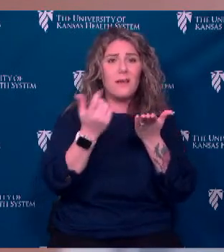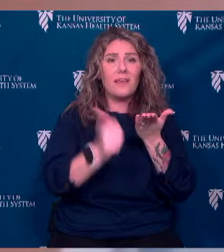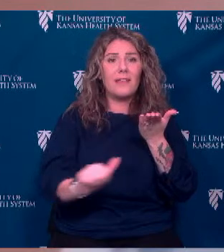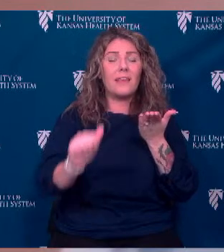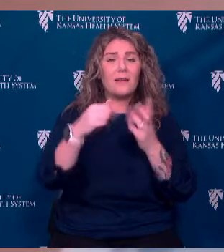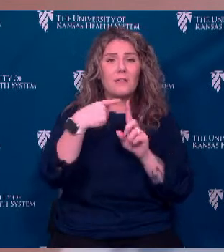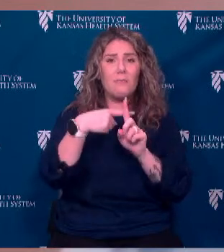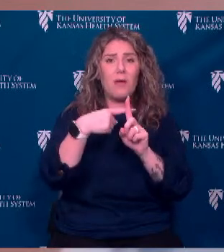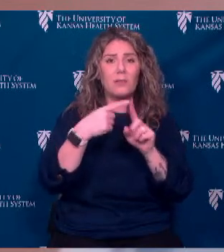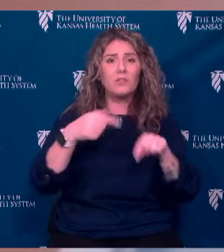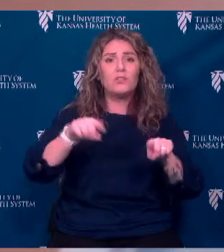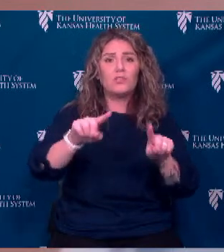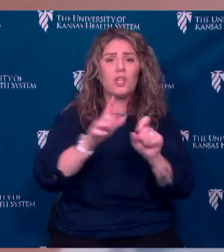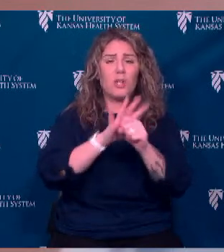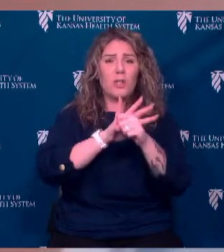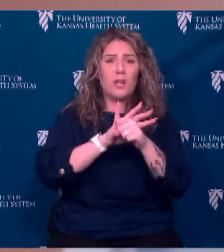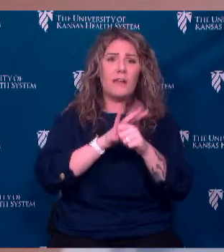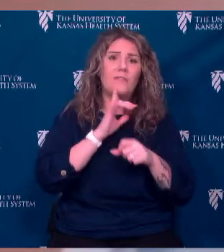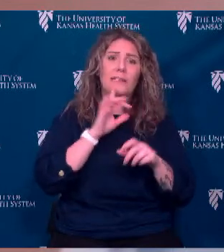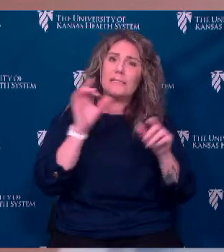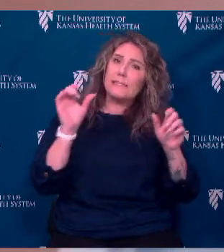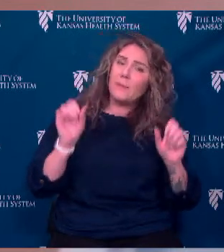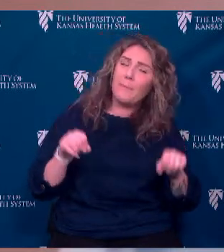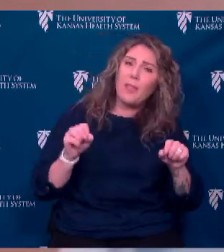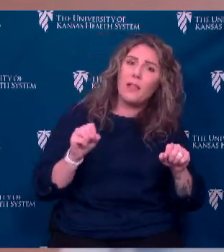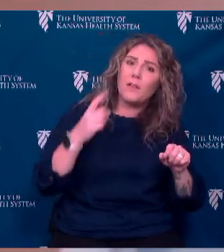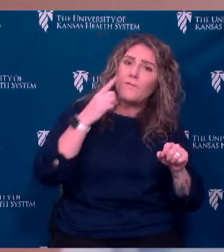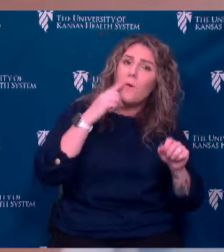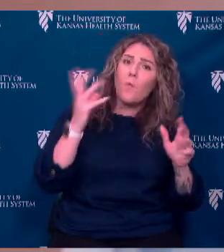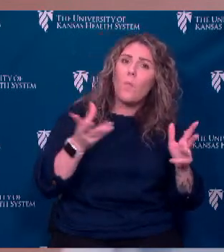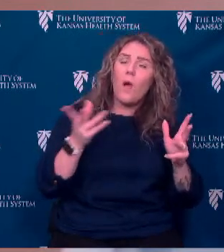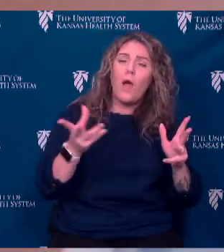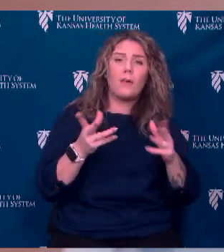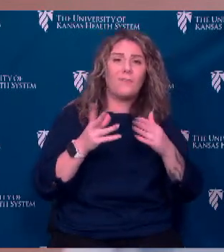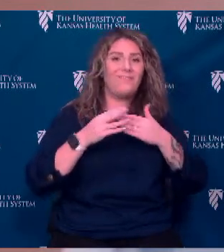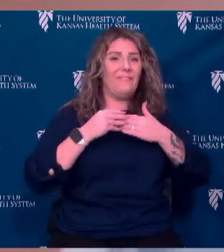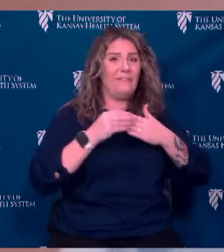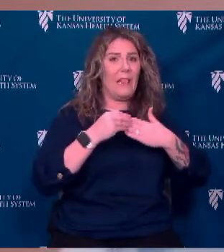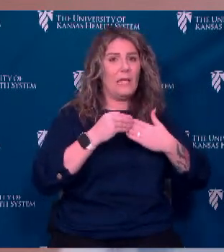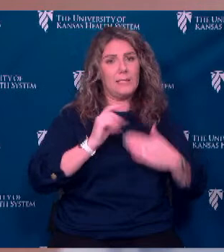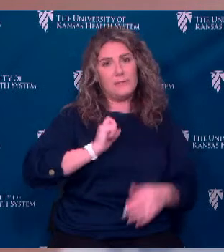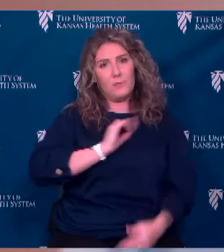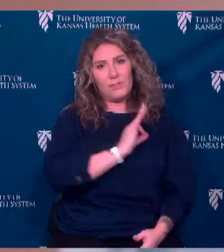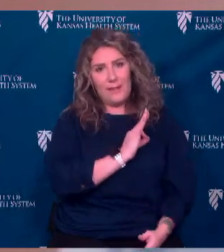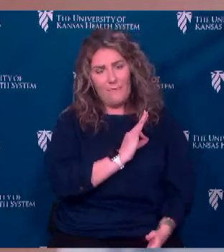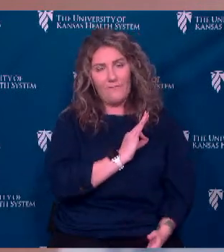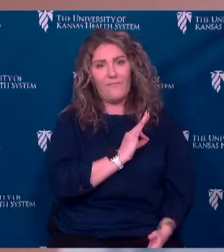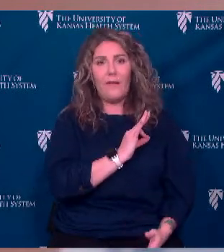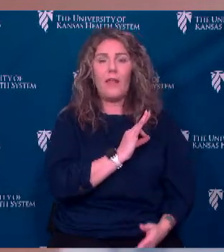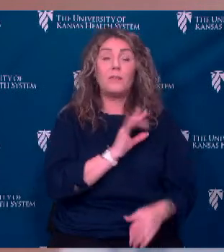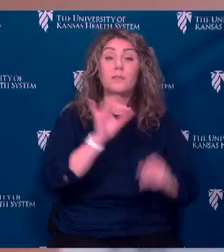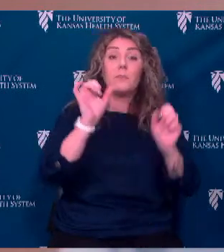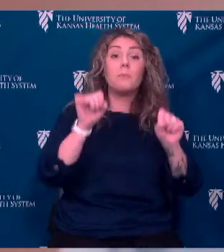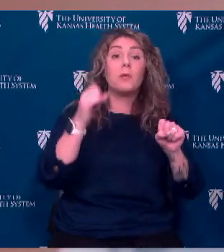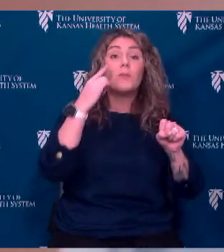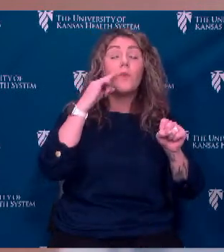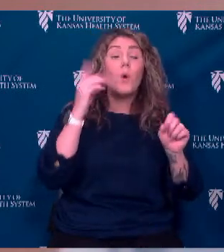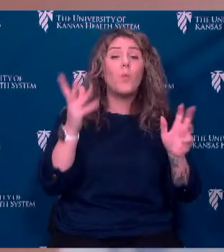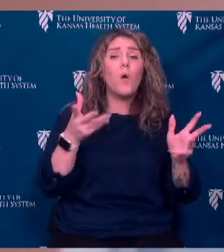spots in this pandemic, it's the ability to have flexible staff and the ability